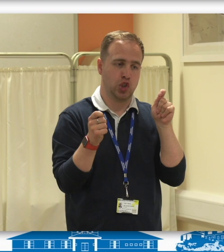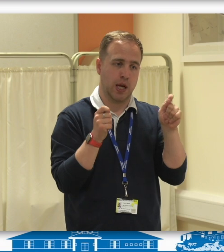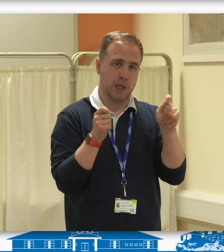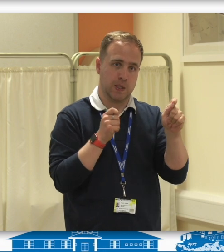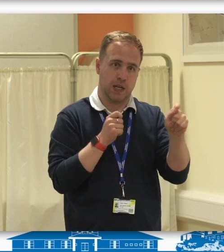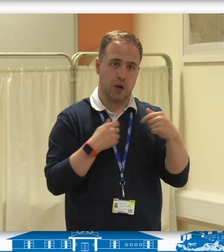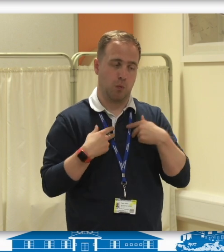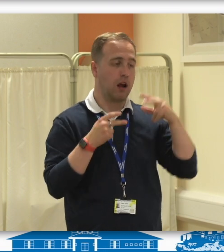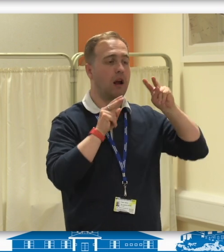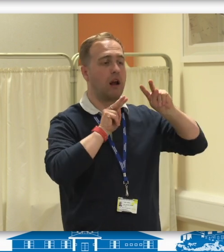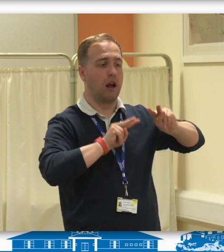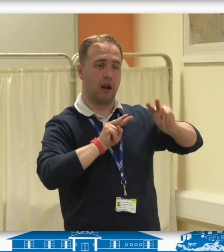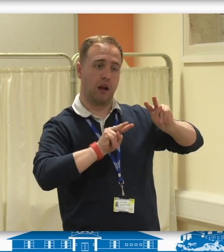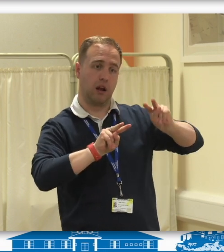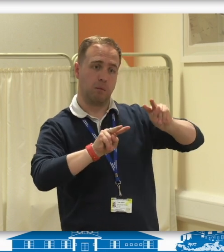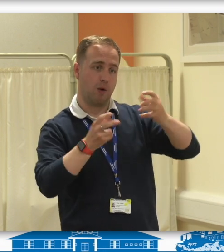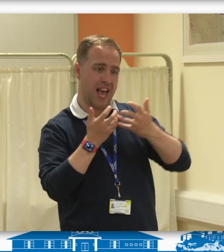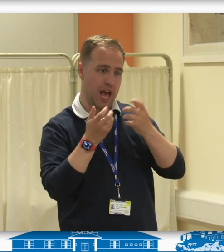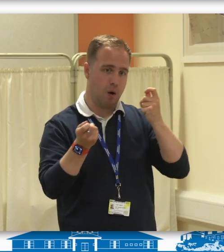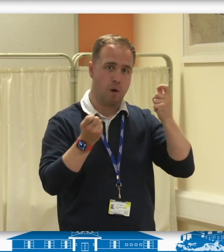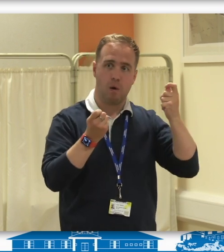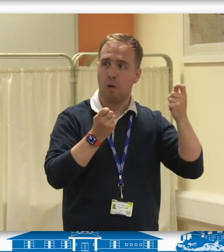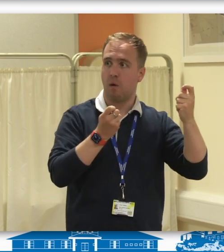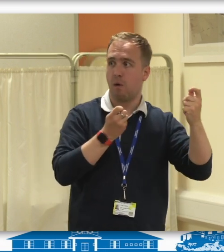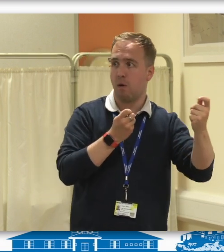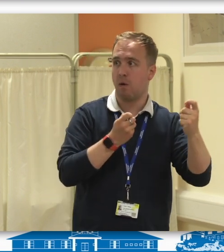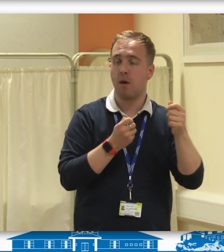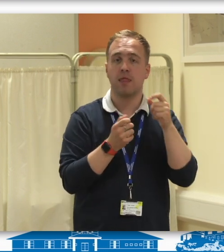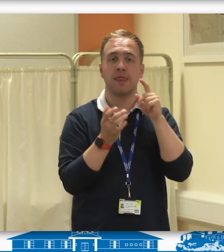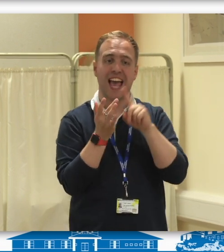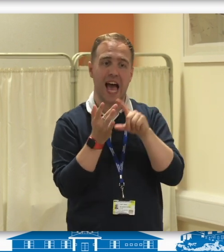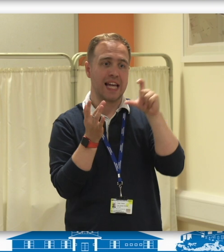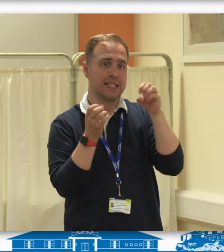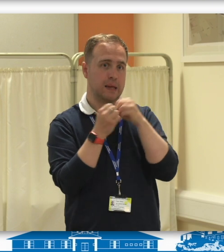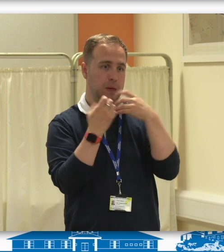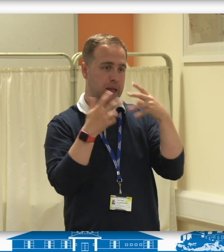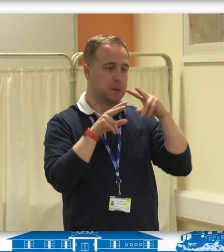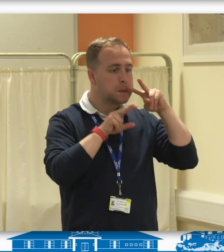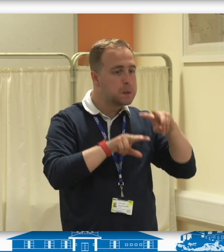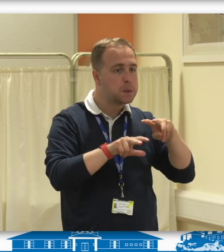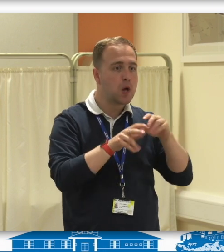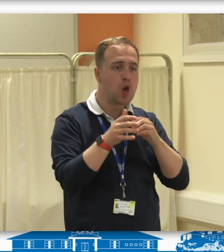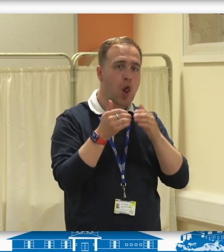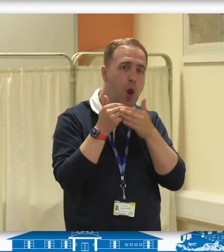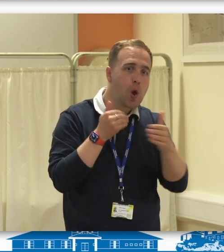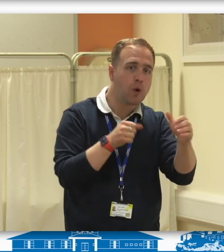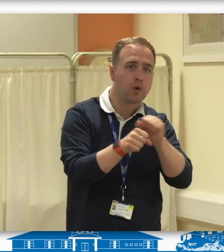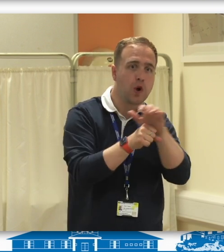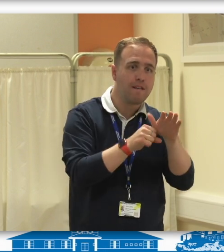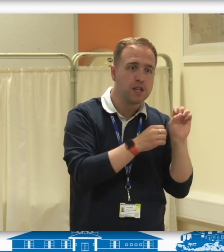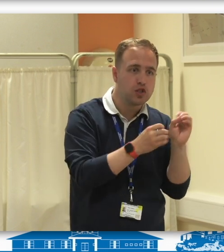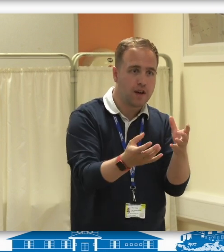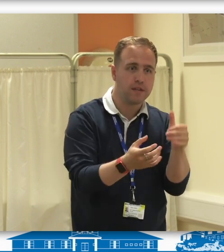keeping an eye on how it's changing. As I said, the ICB are looking at the long COVID service. I know